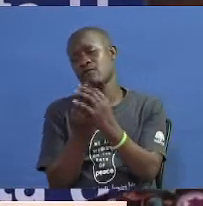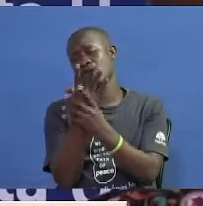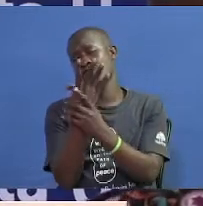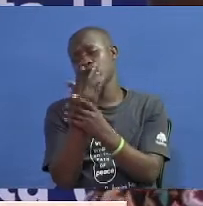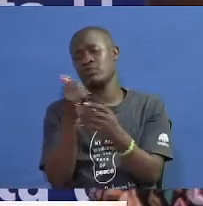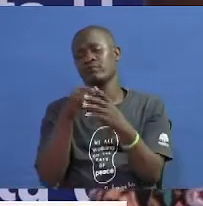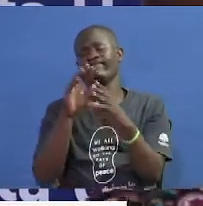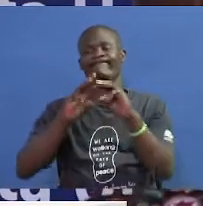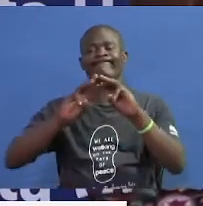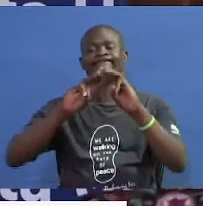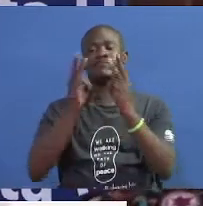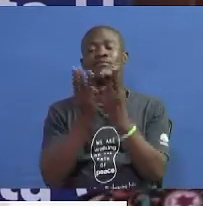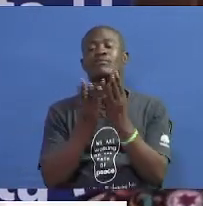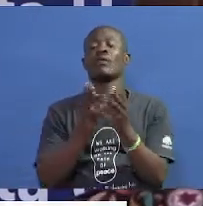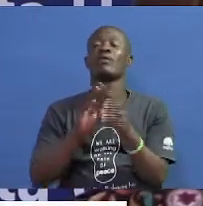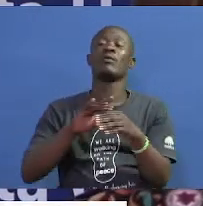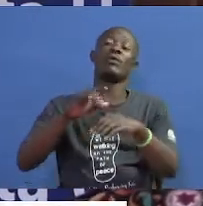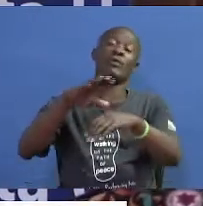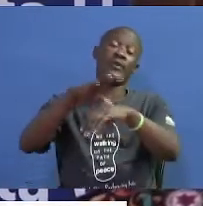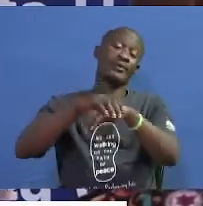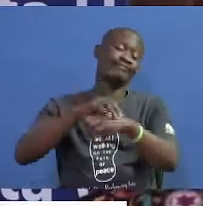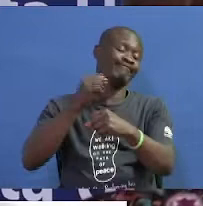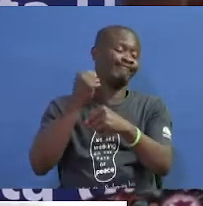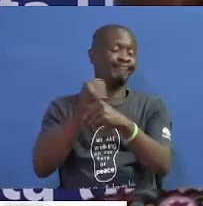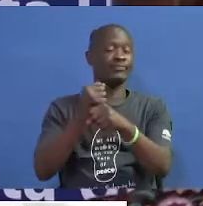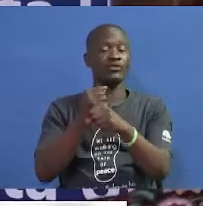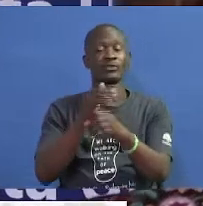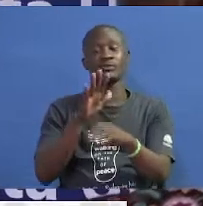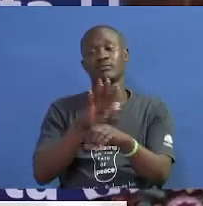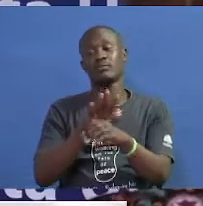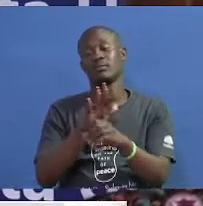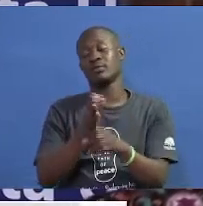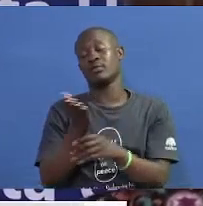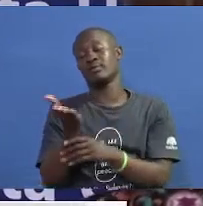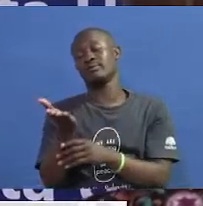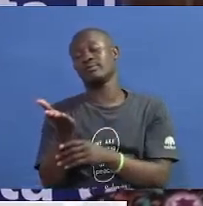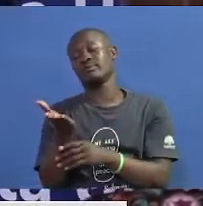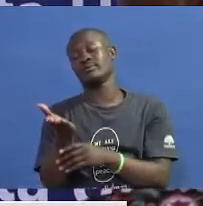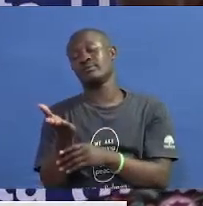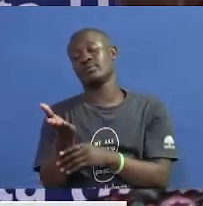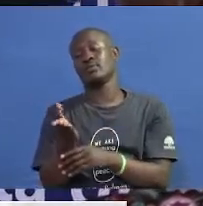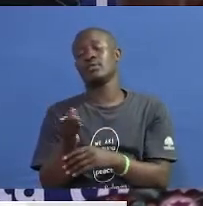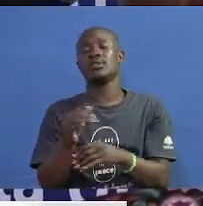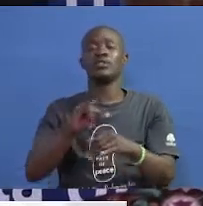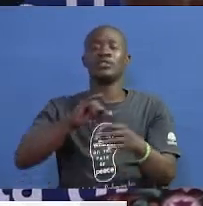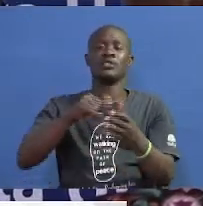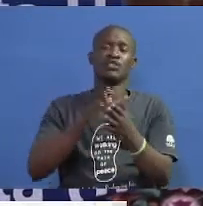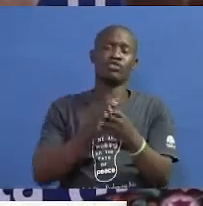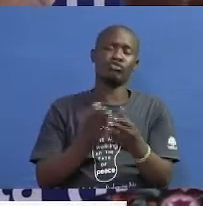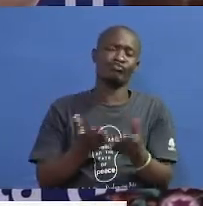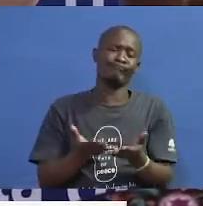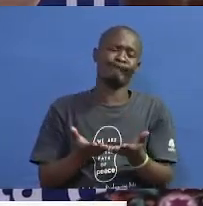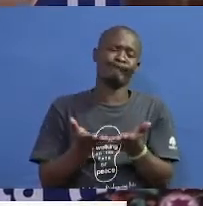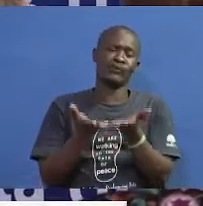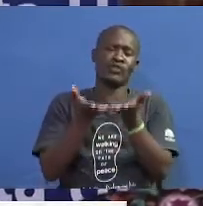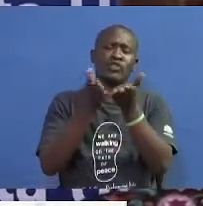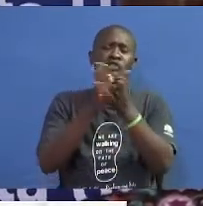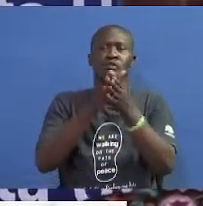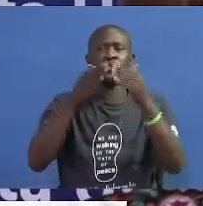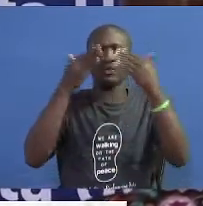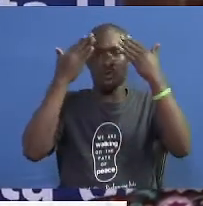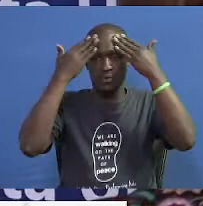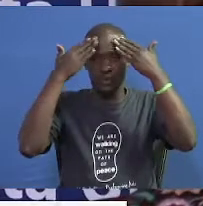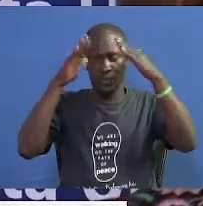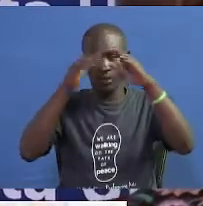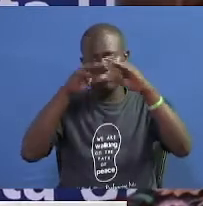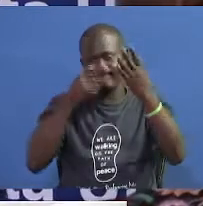healthcare providers in the world, we've got a lot of work to do. So our big goal is to just raise the awareness of this